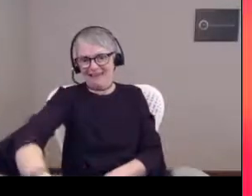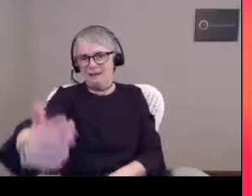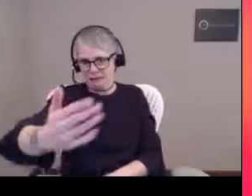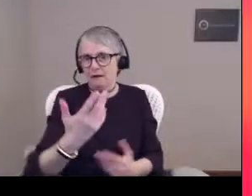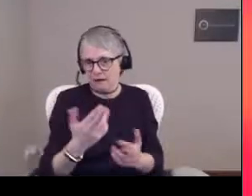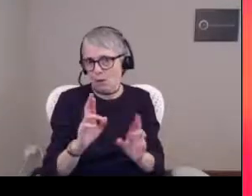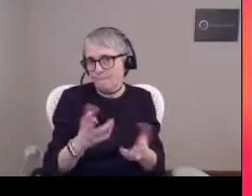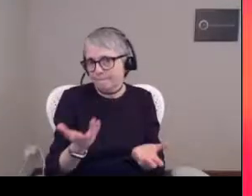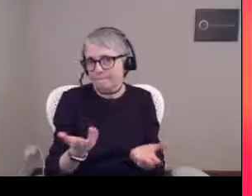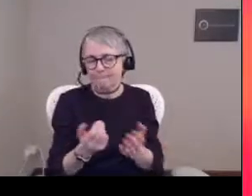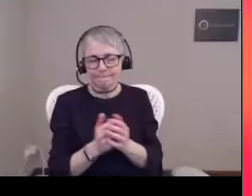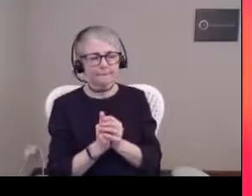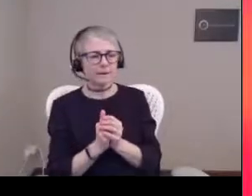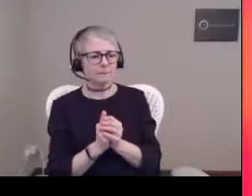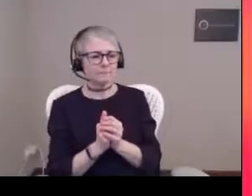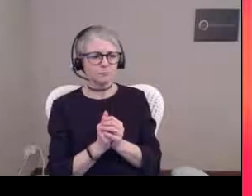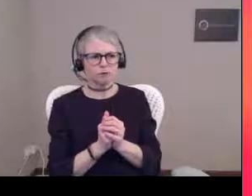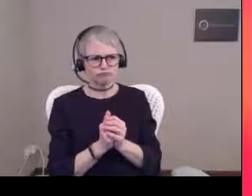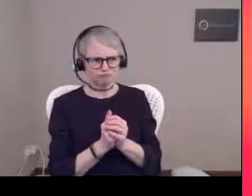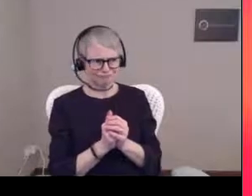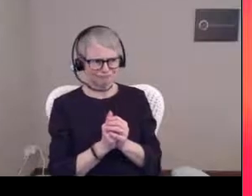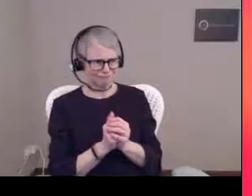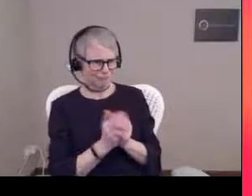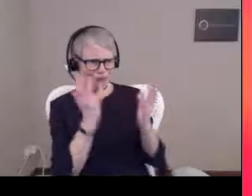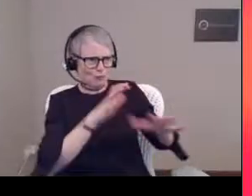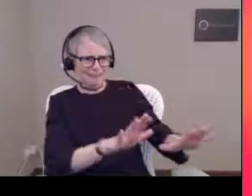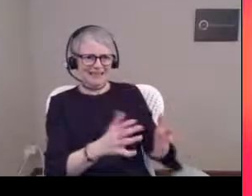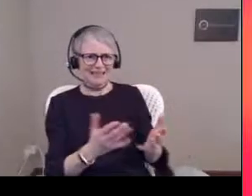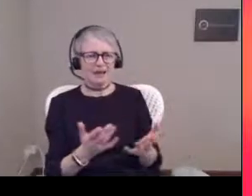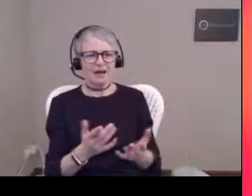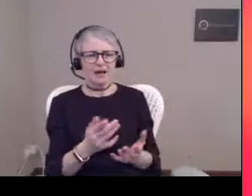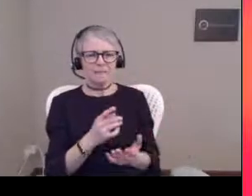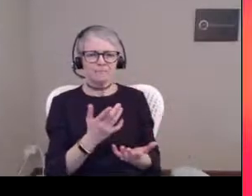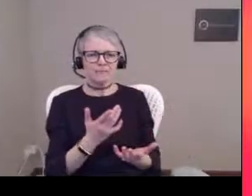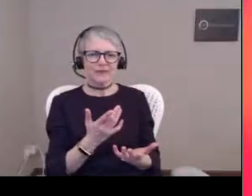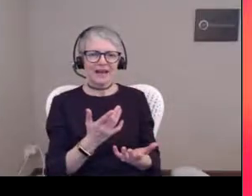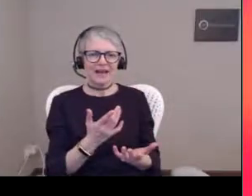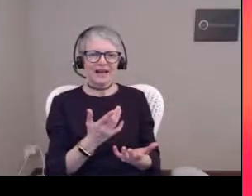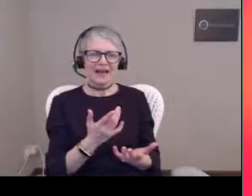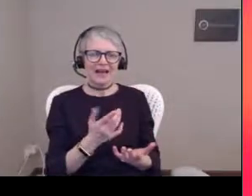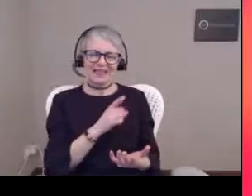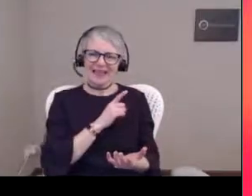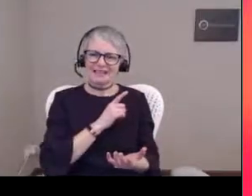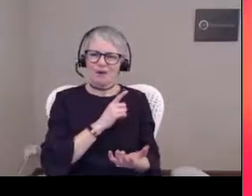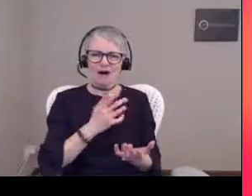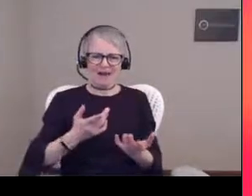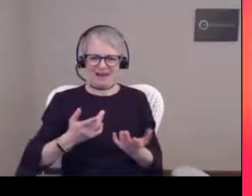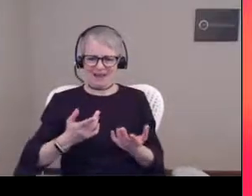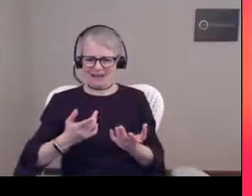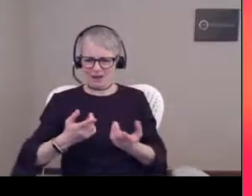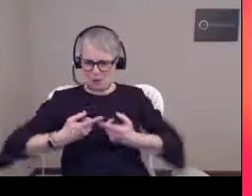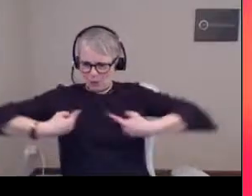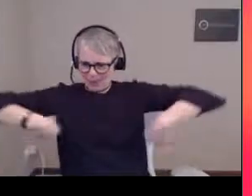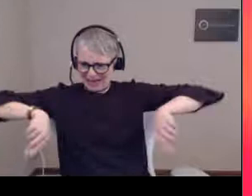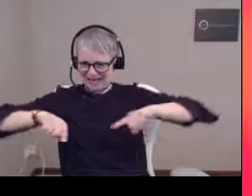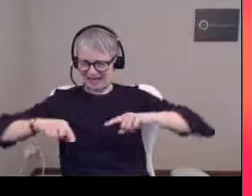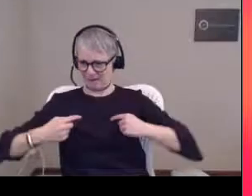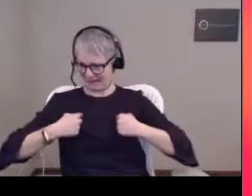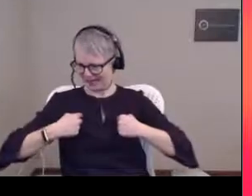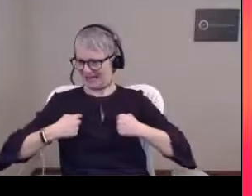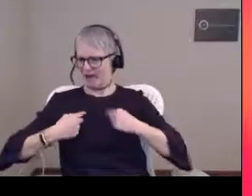worry. And that's what we're here as a resourcing team to do. My resources and myself for the senior roles, we're here